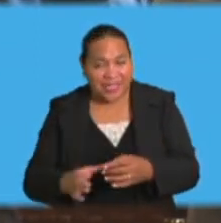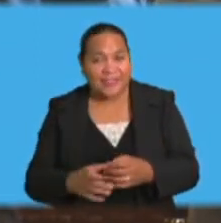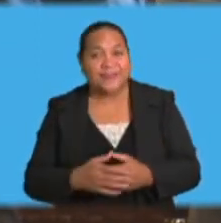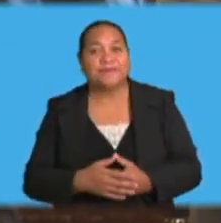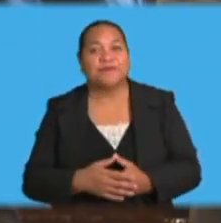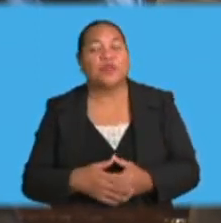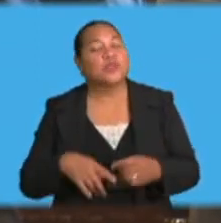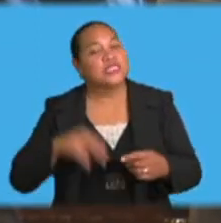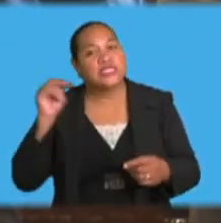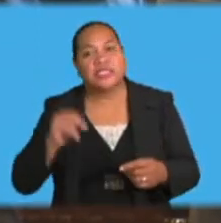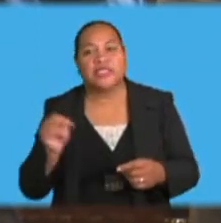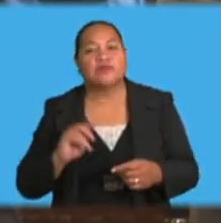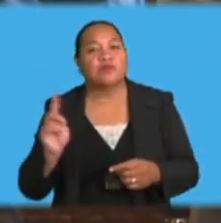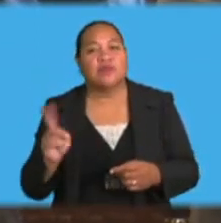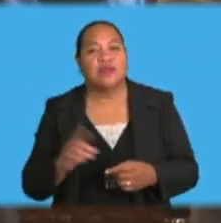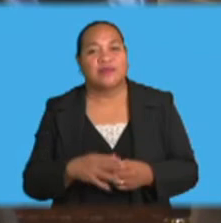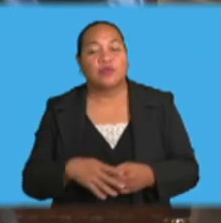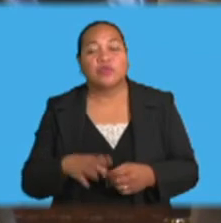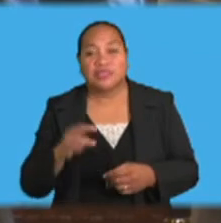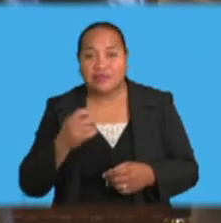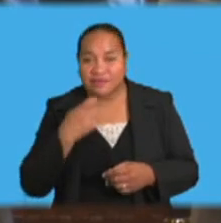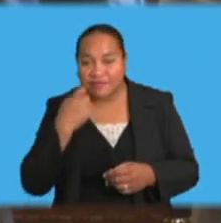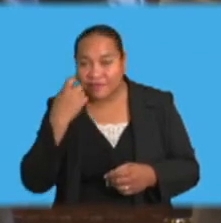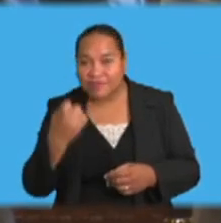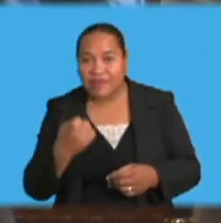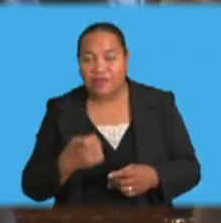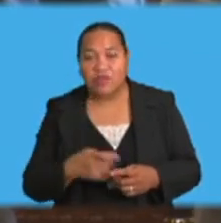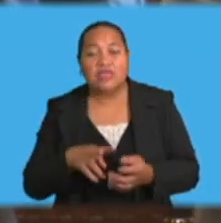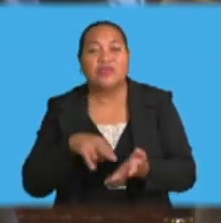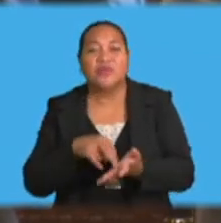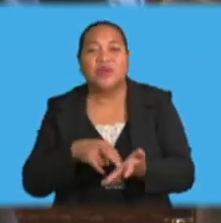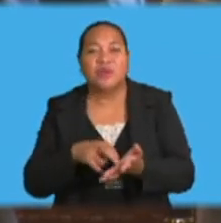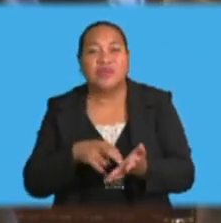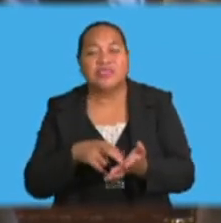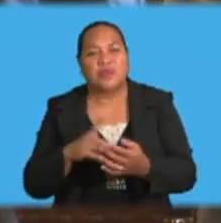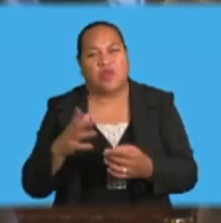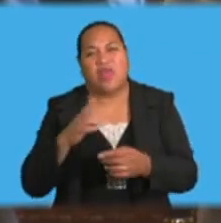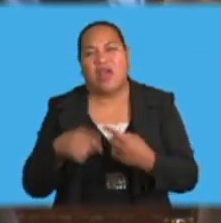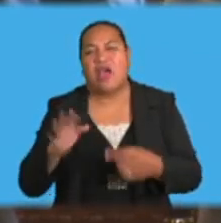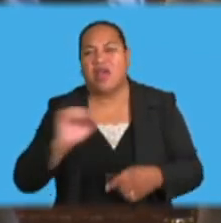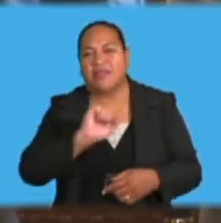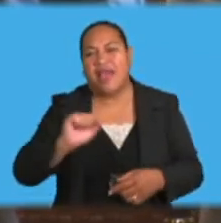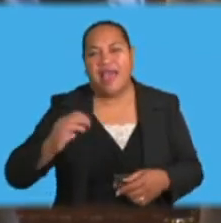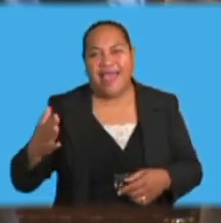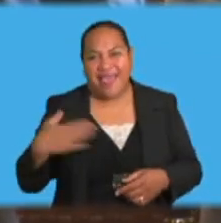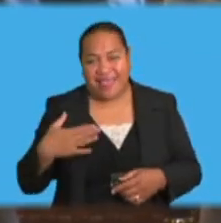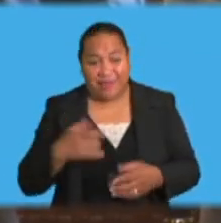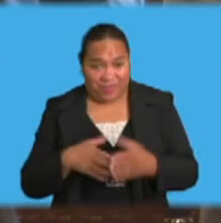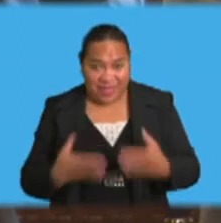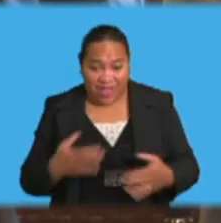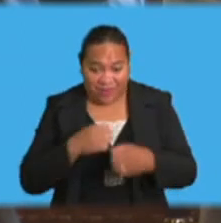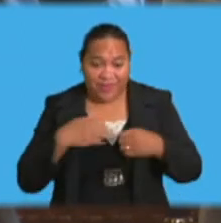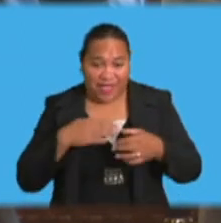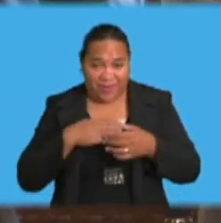Speaker, that we need to be wary about is their vulnerability in terms of health. So now, in my ministry, we now